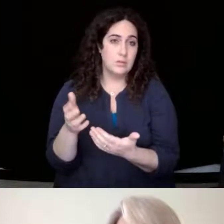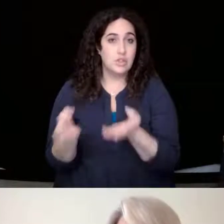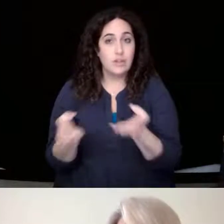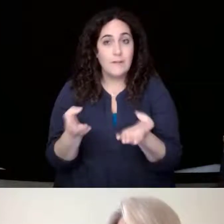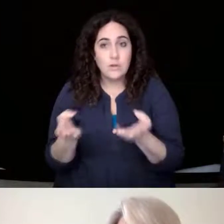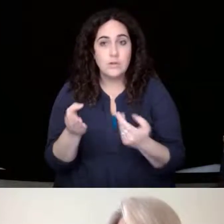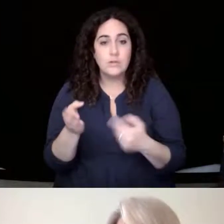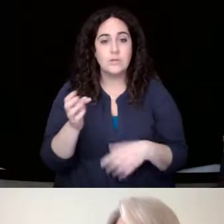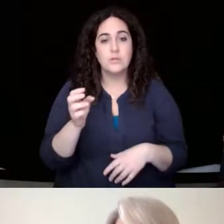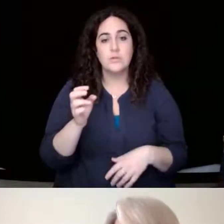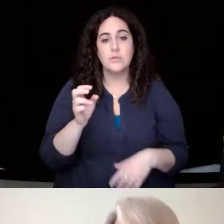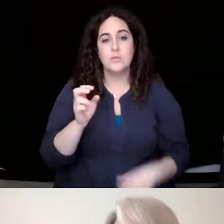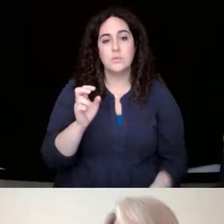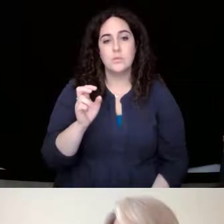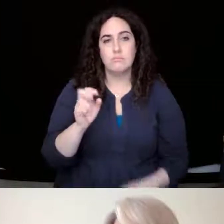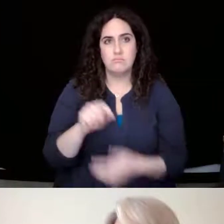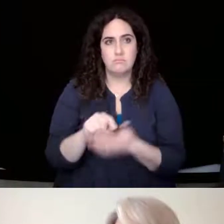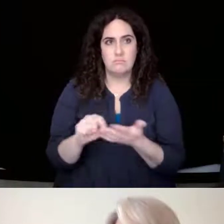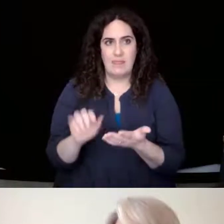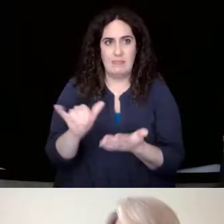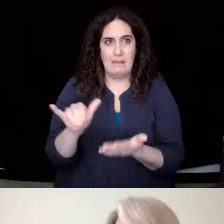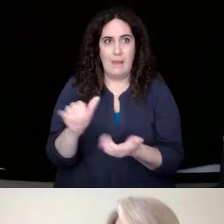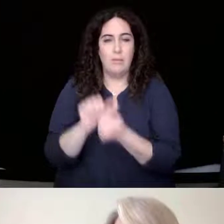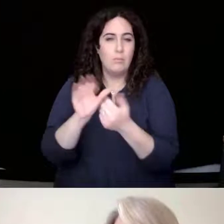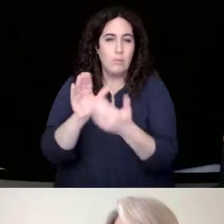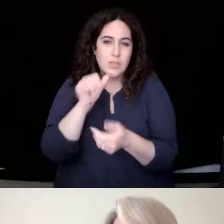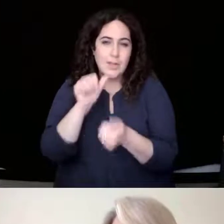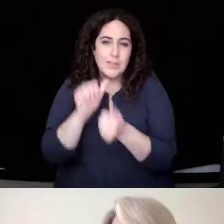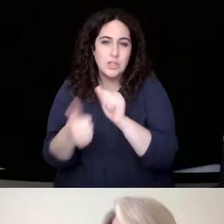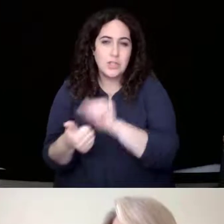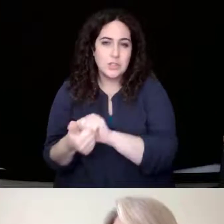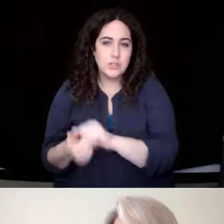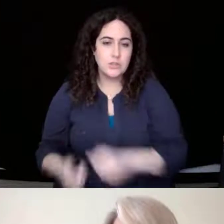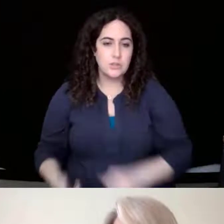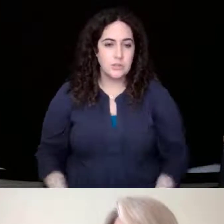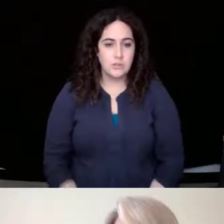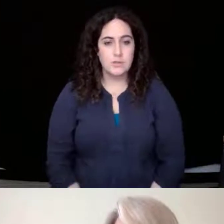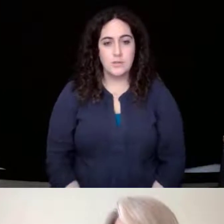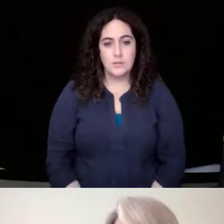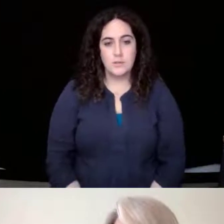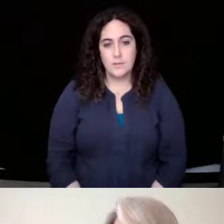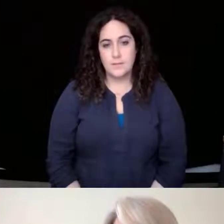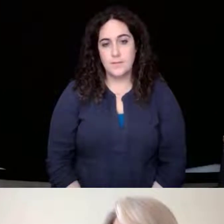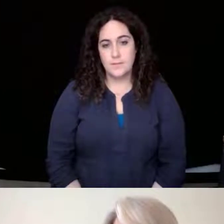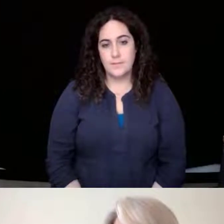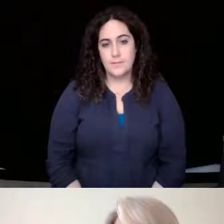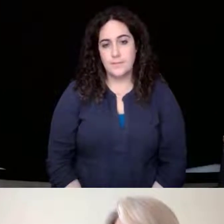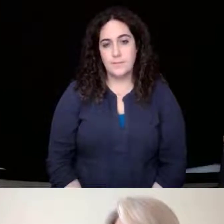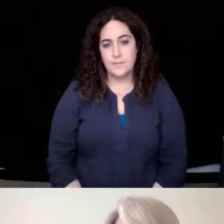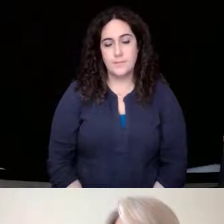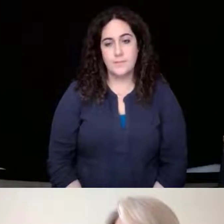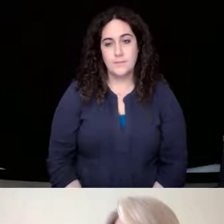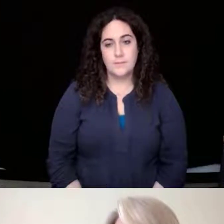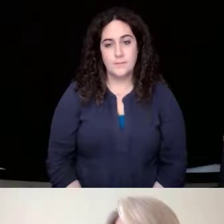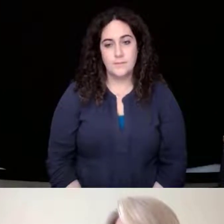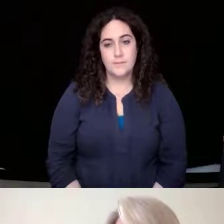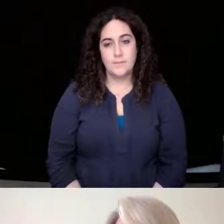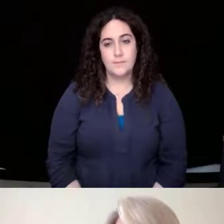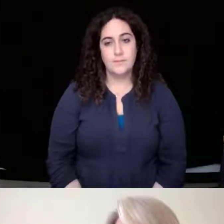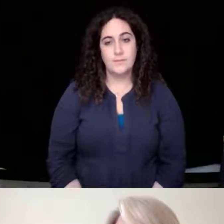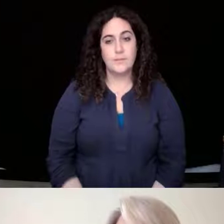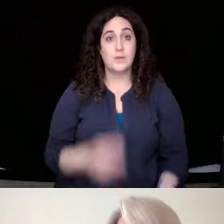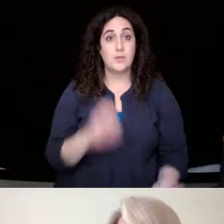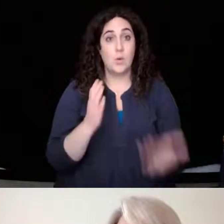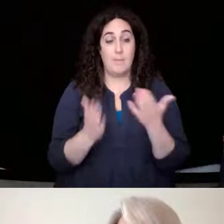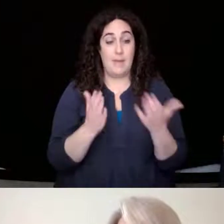services hasn't changed very much. And so I think like it's probably been a case where a lot of these organizations have just kind of had an